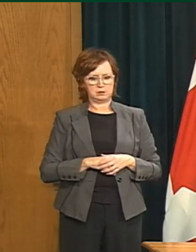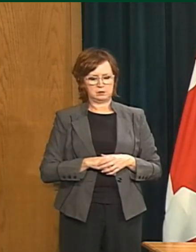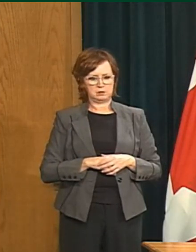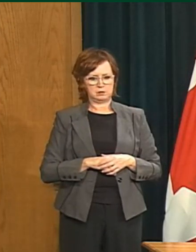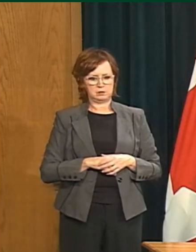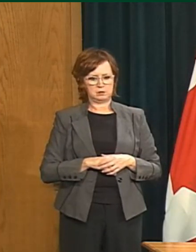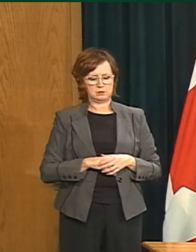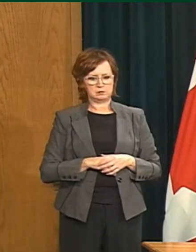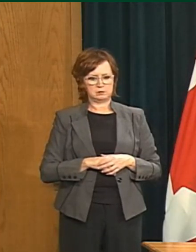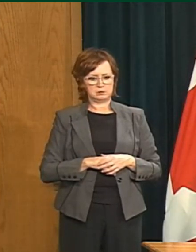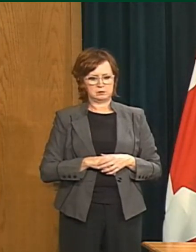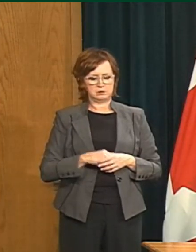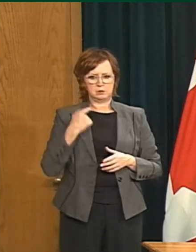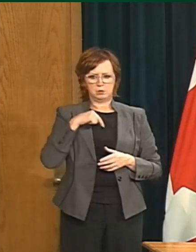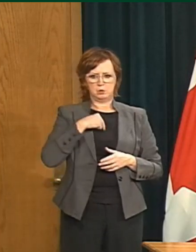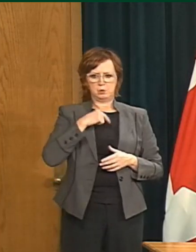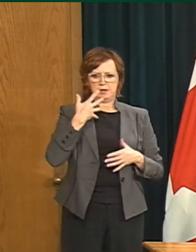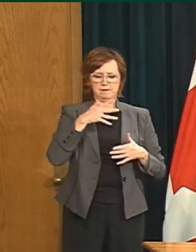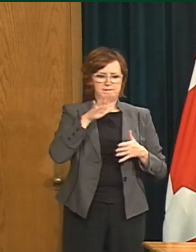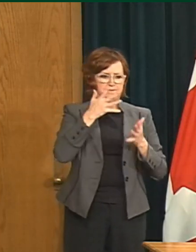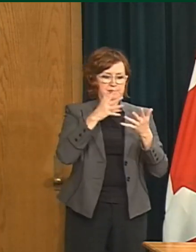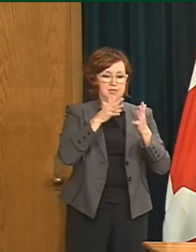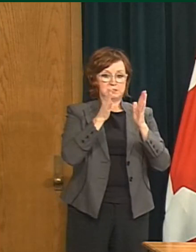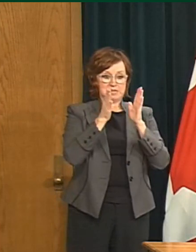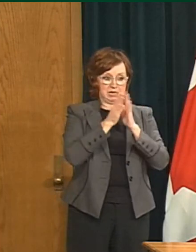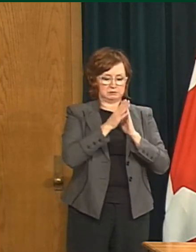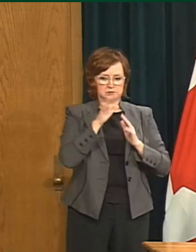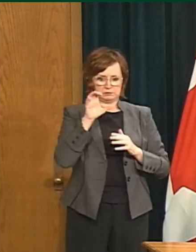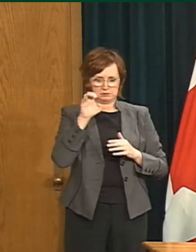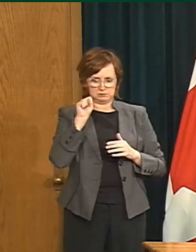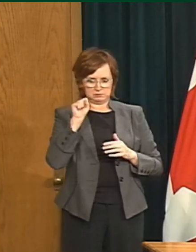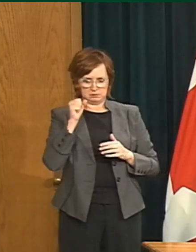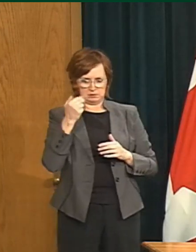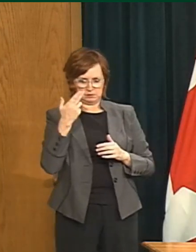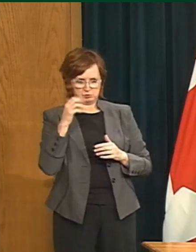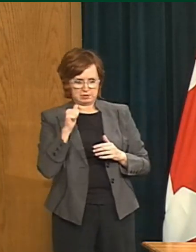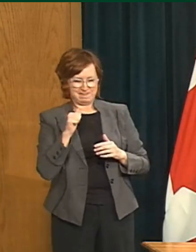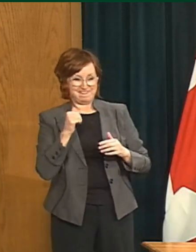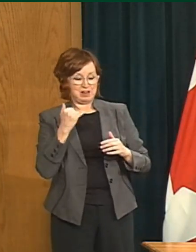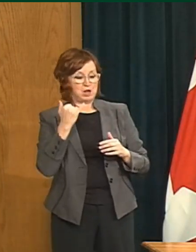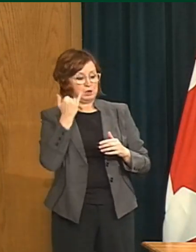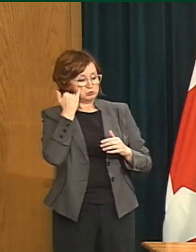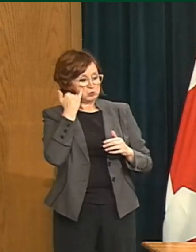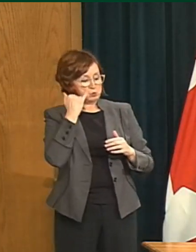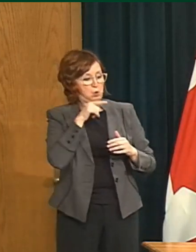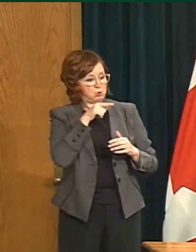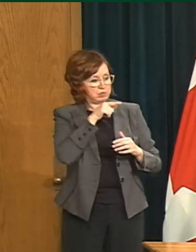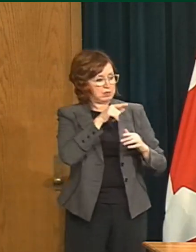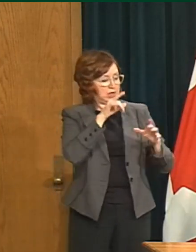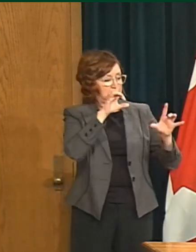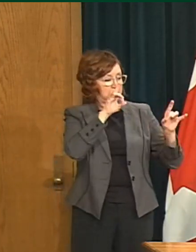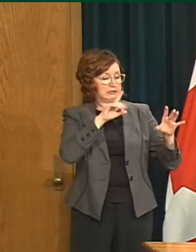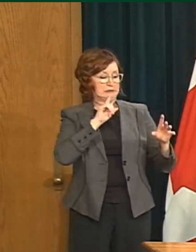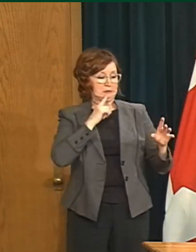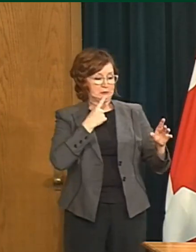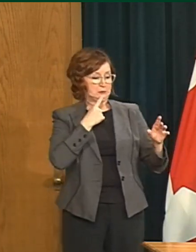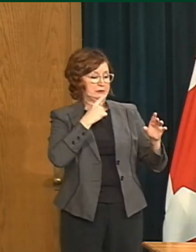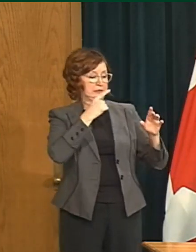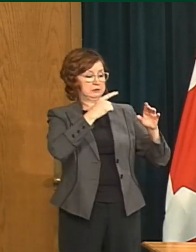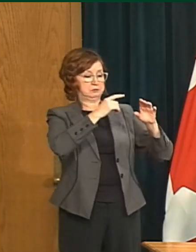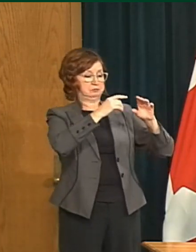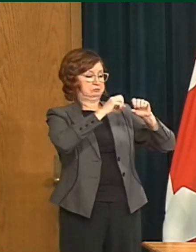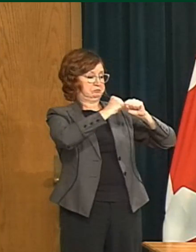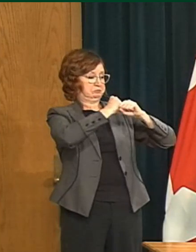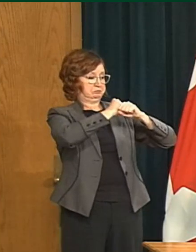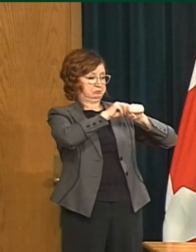3, they talked about additional measures that are being considered, but said that would obviously be for yourself and also Dr. Shahab to consider